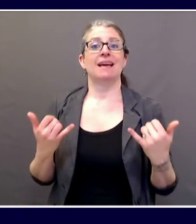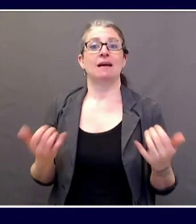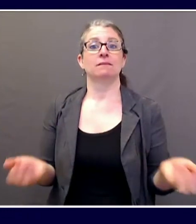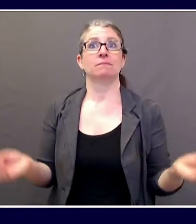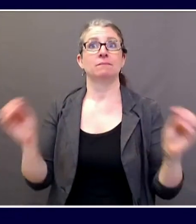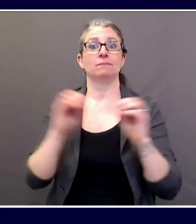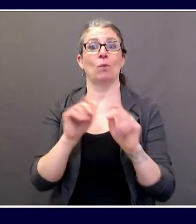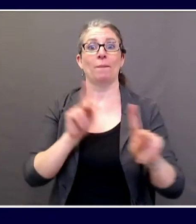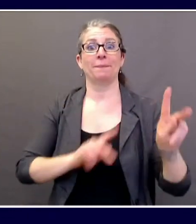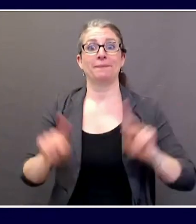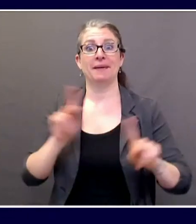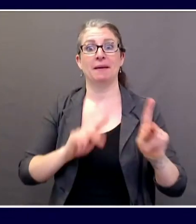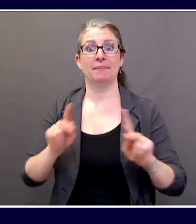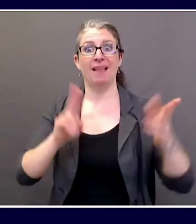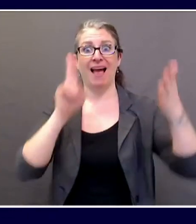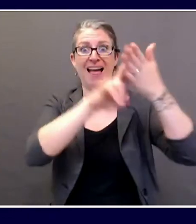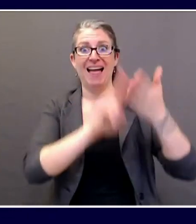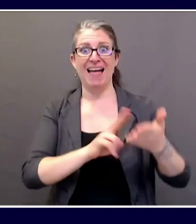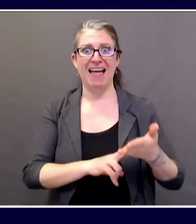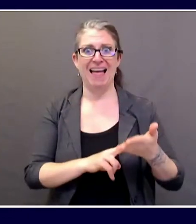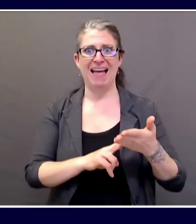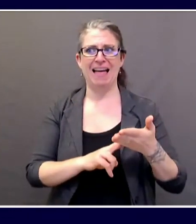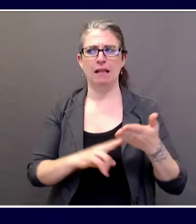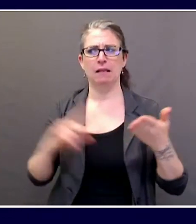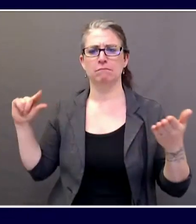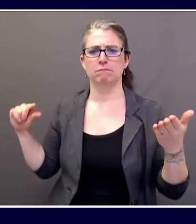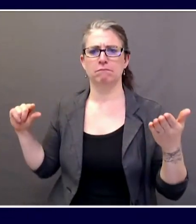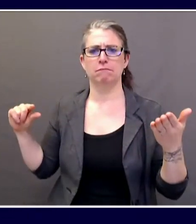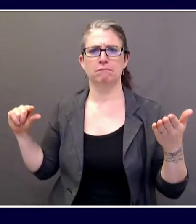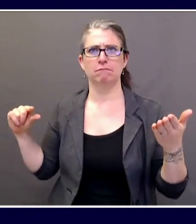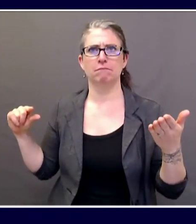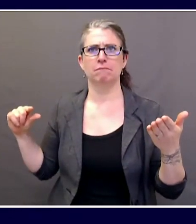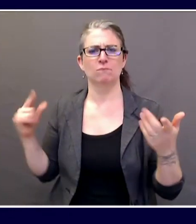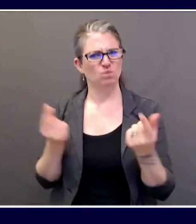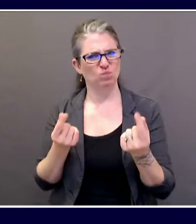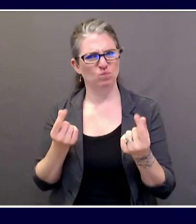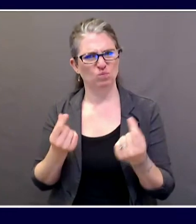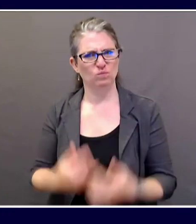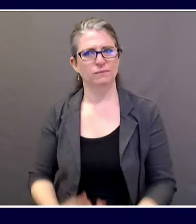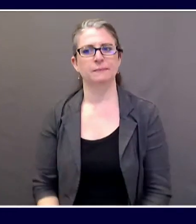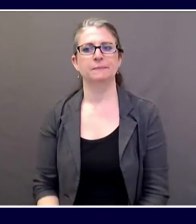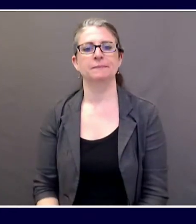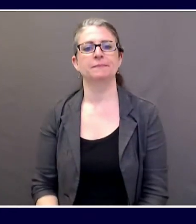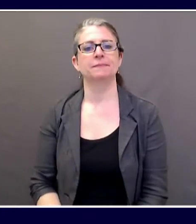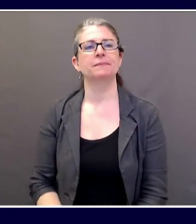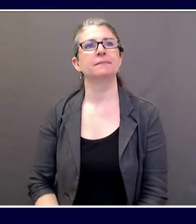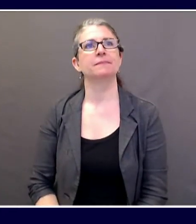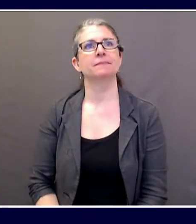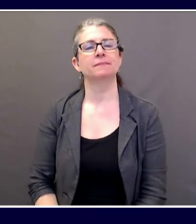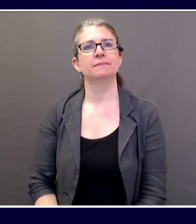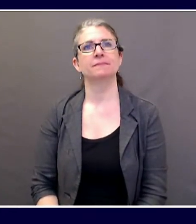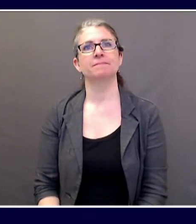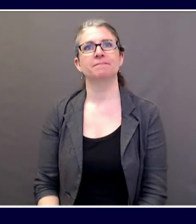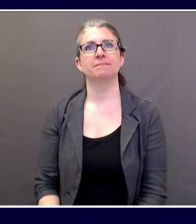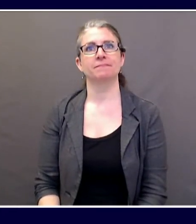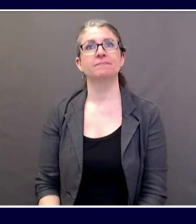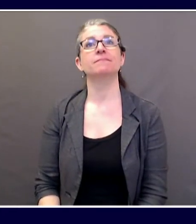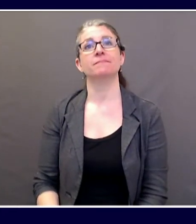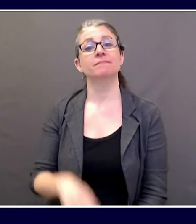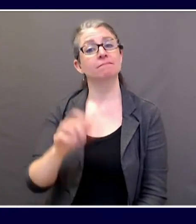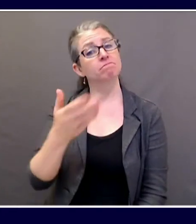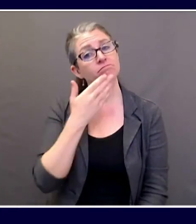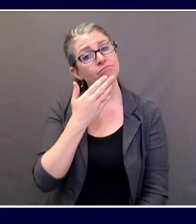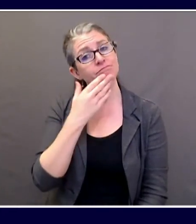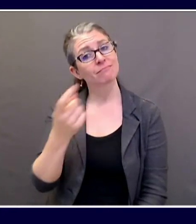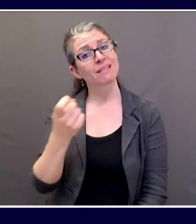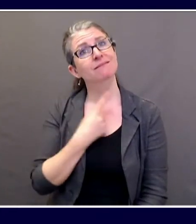will the state navigate that? Yeah, no, it's a good question, Chris, and we haven't discussed it head on. So I'm glad you raised it. I mean, initially,